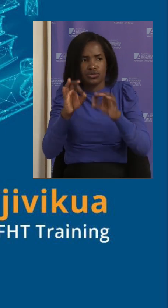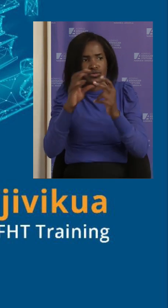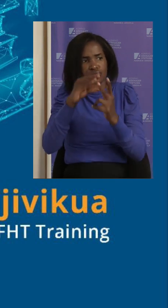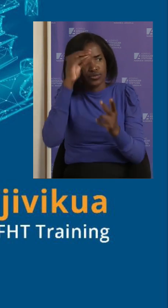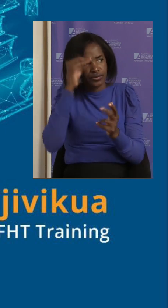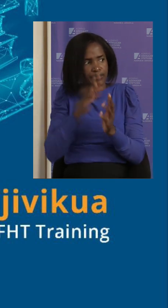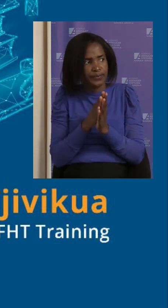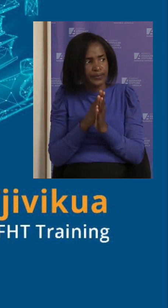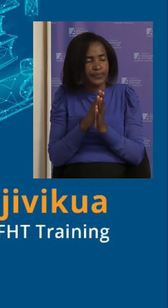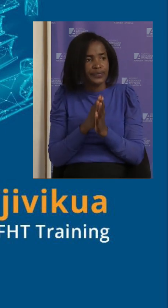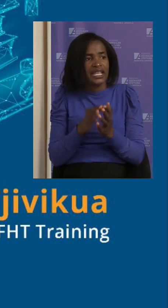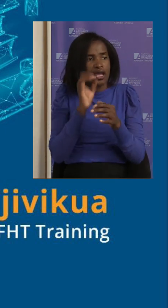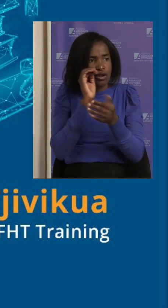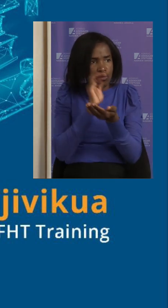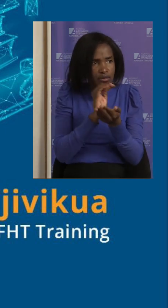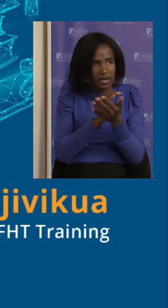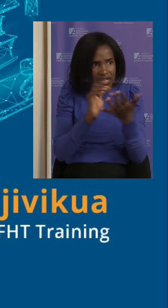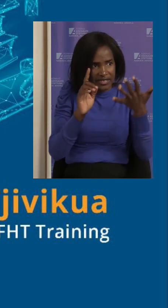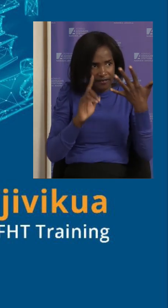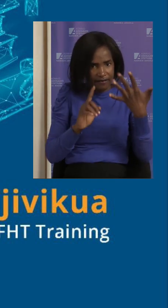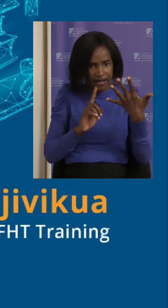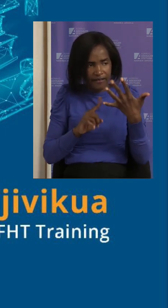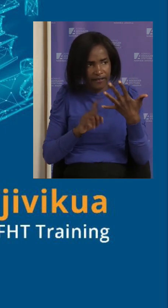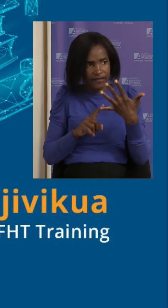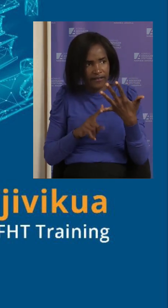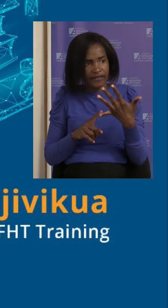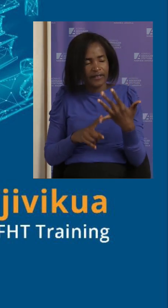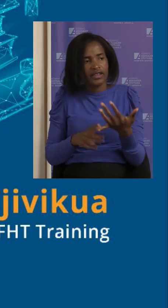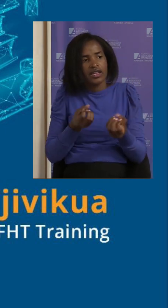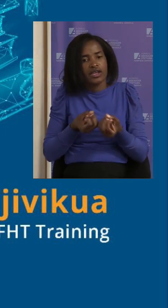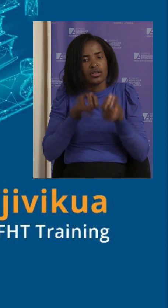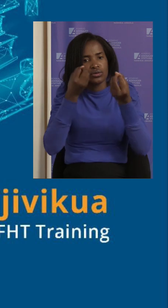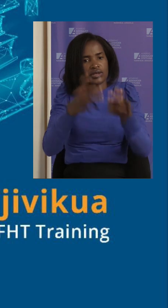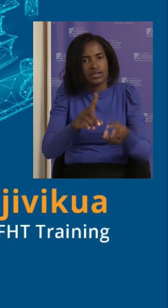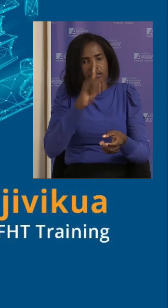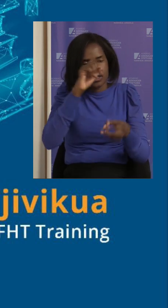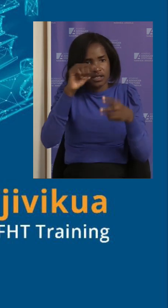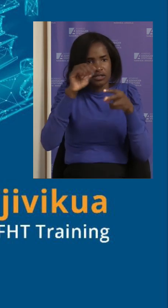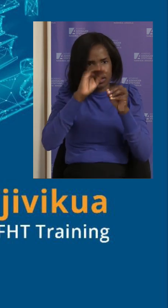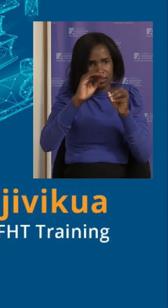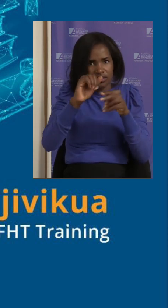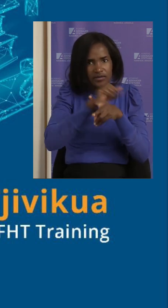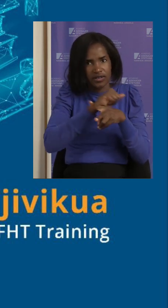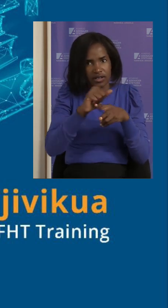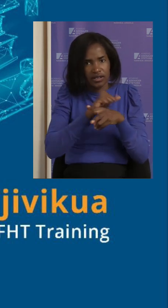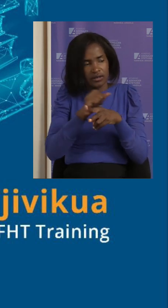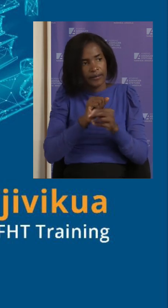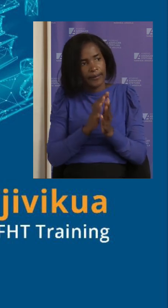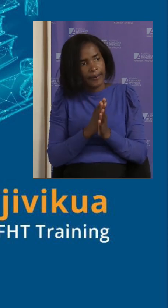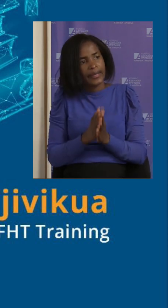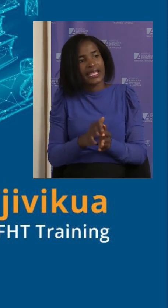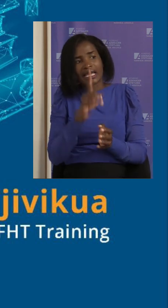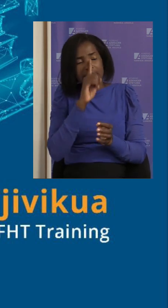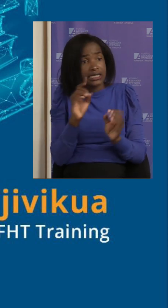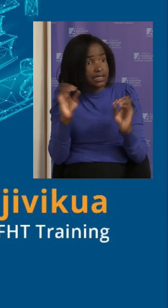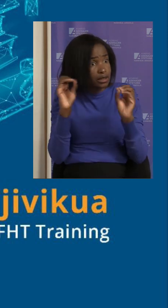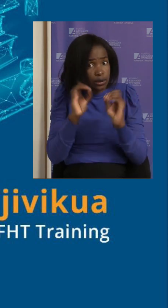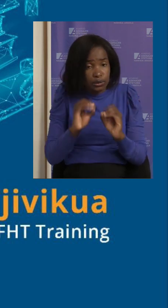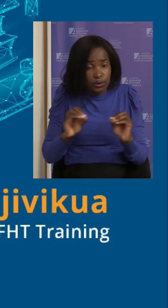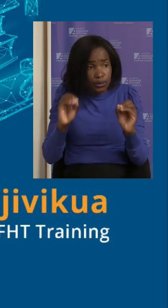learners. Recommendation number 5, supply of vocational teachers. There is a shortage of teachers who